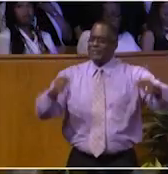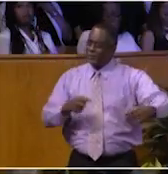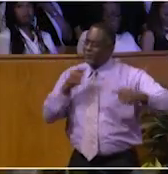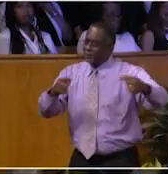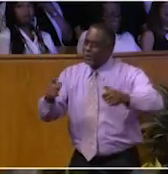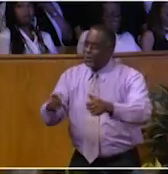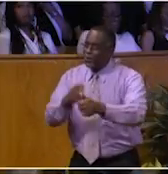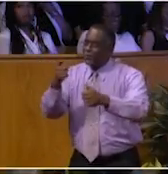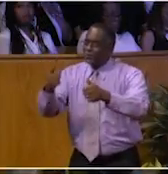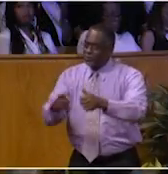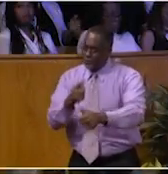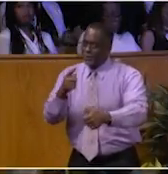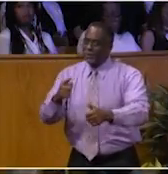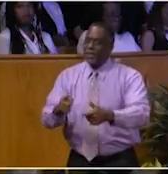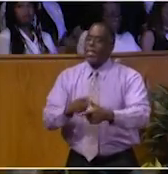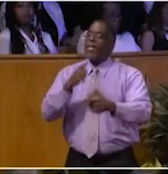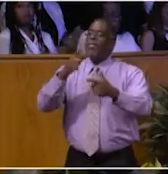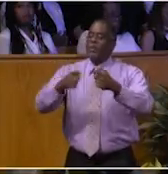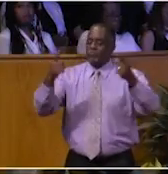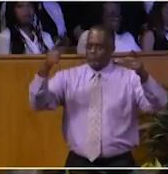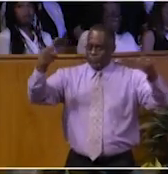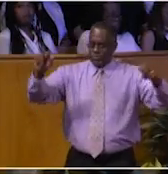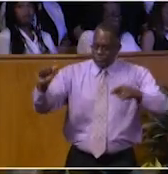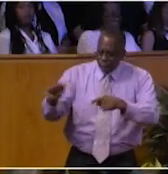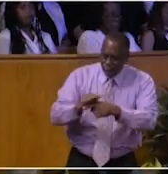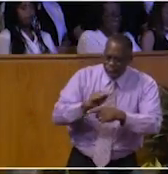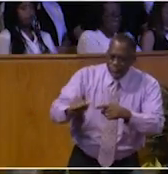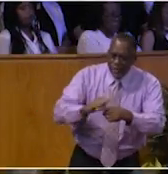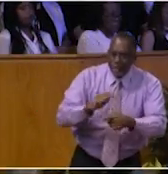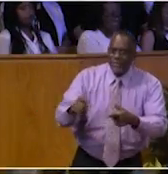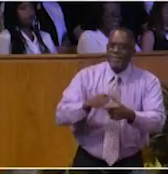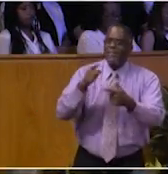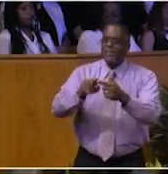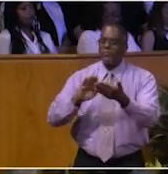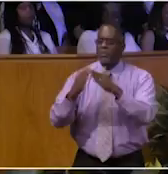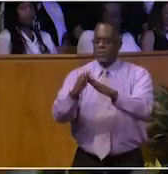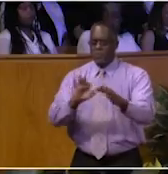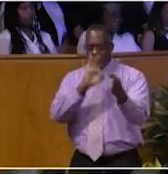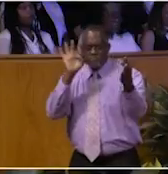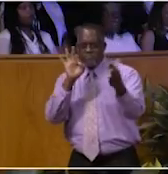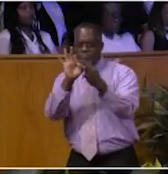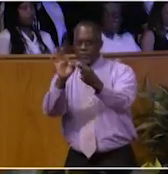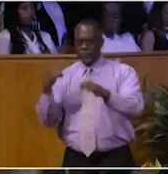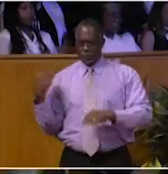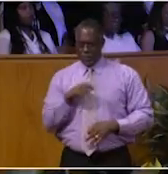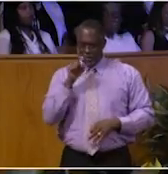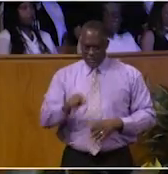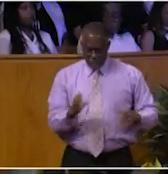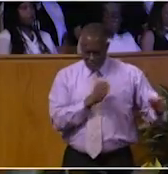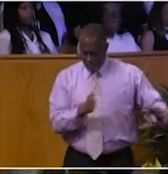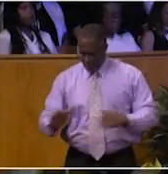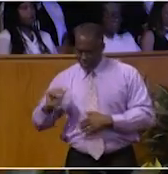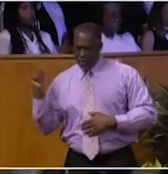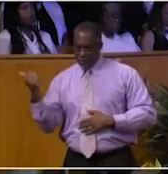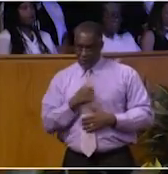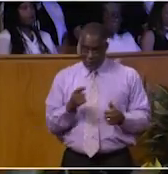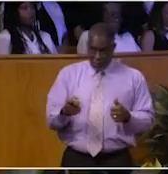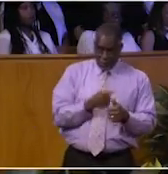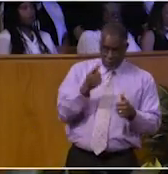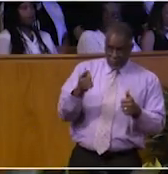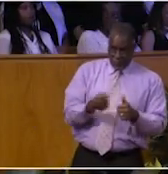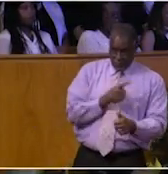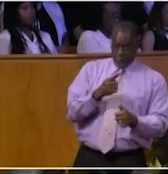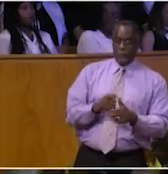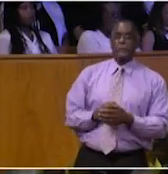steps before arrivals, practice before perfection, preparation before completion,